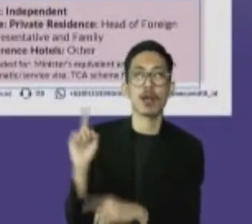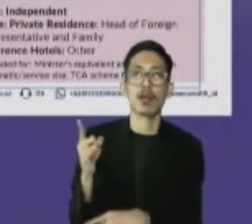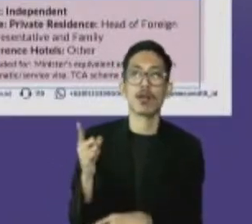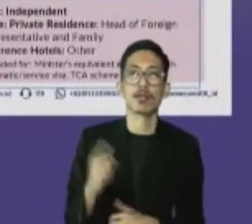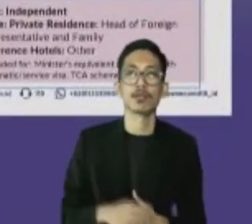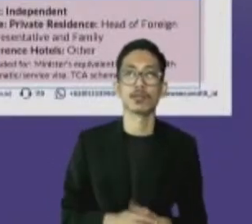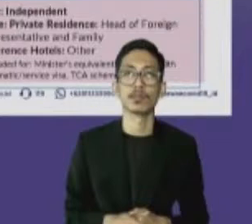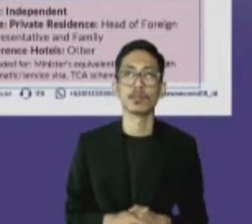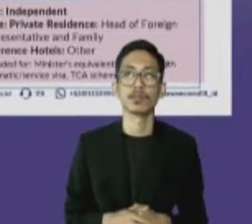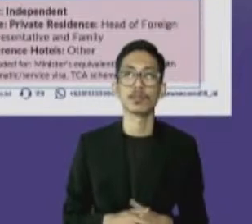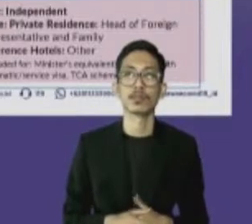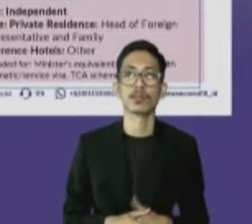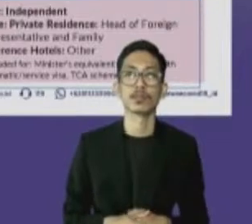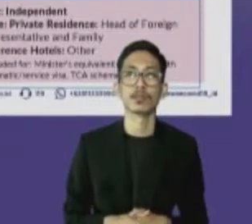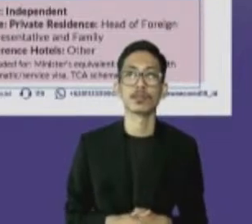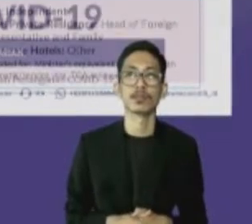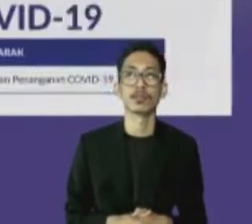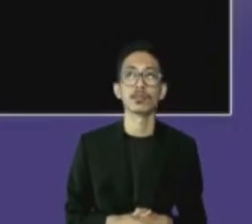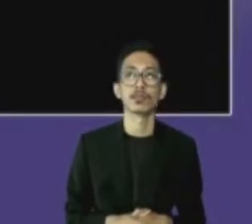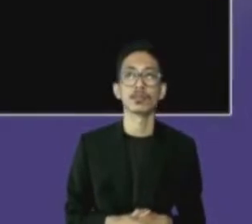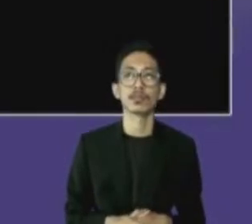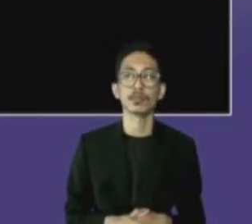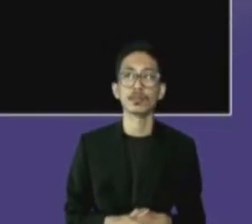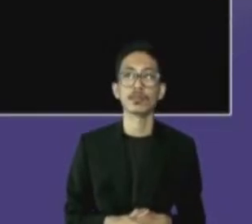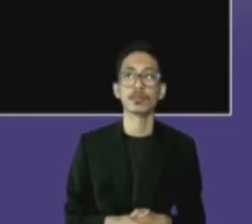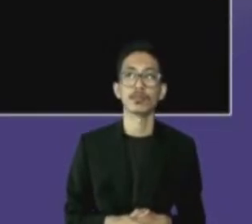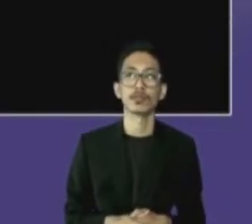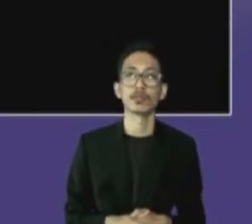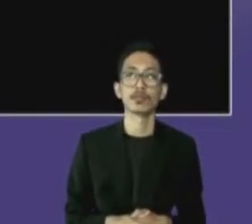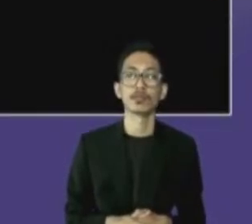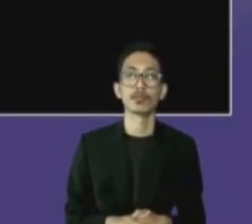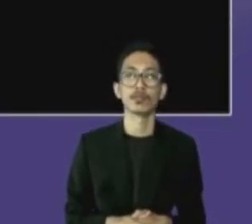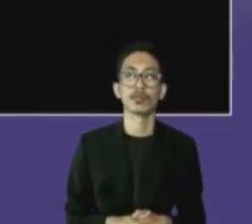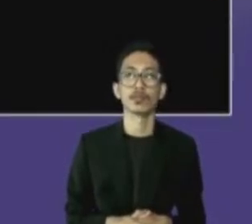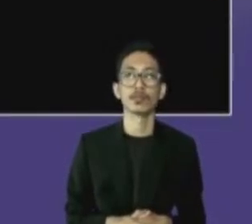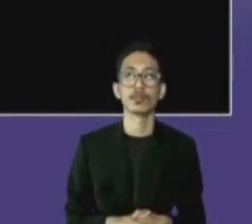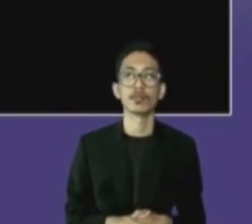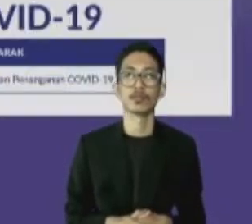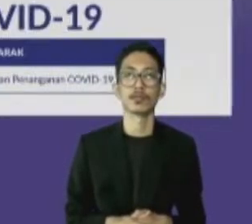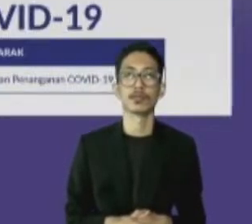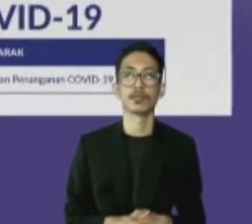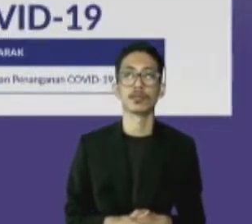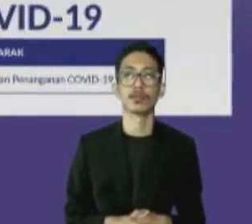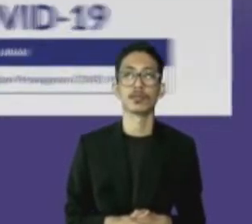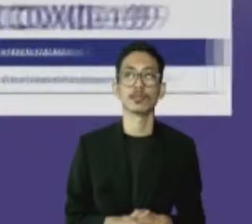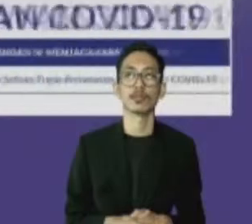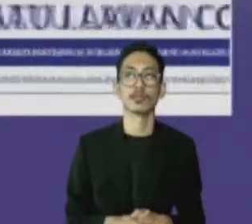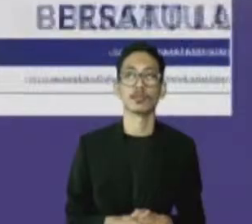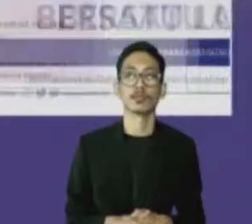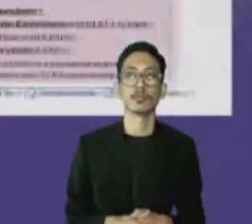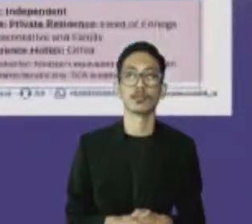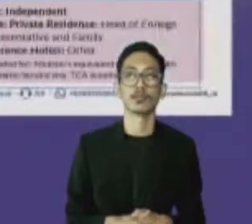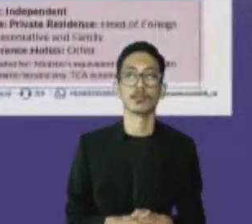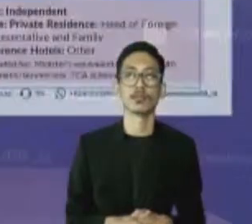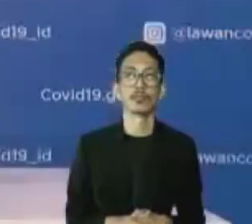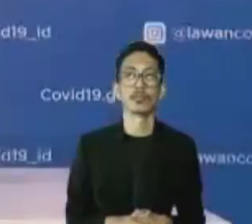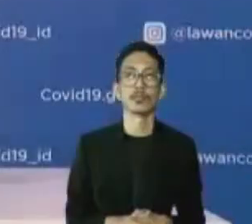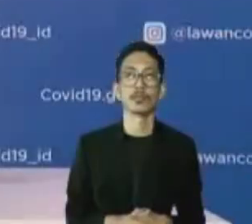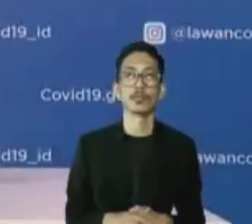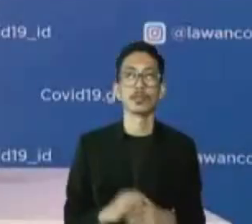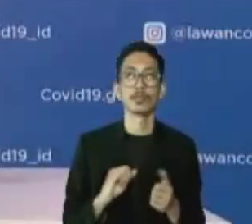majority of them have recovered. Others confirmed cases came from media personnel,